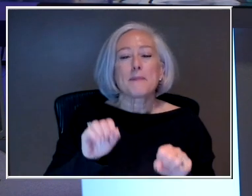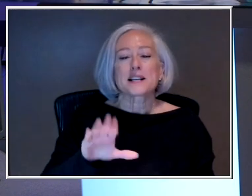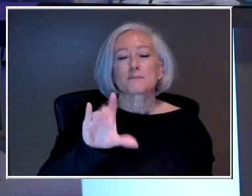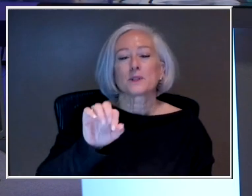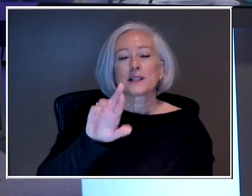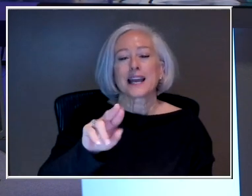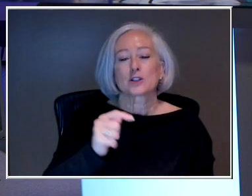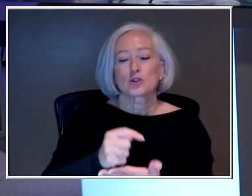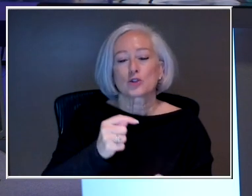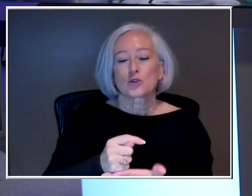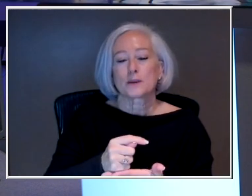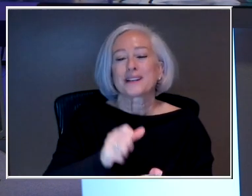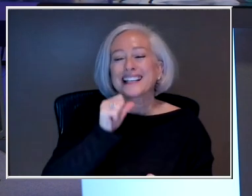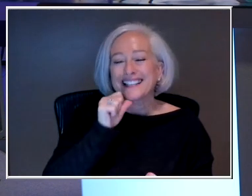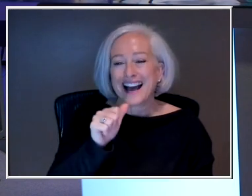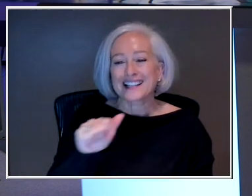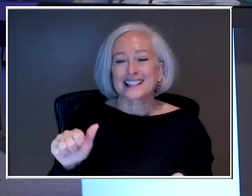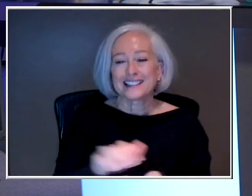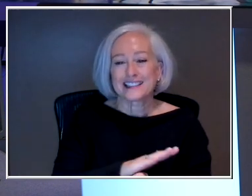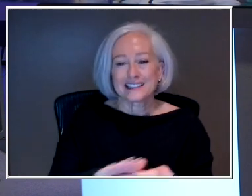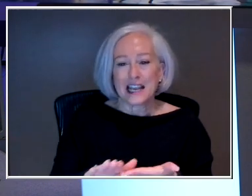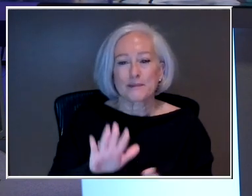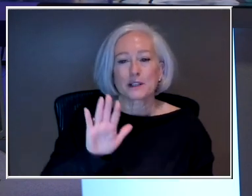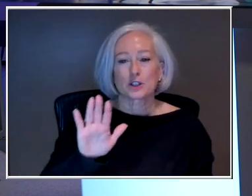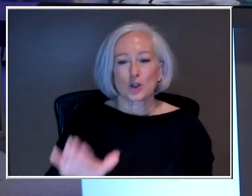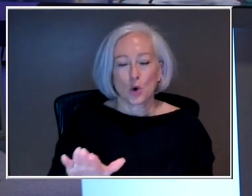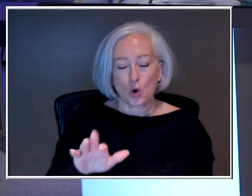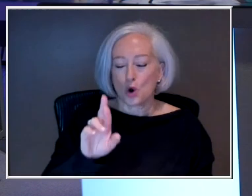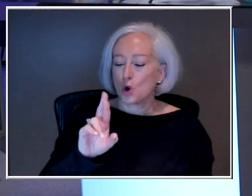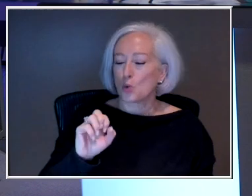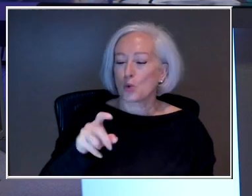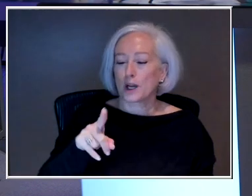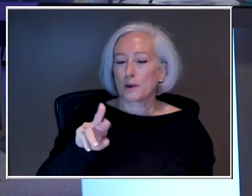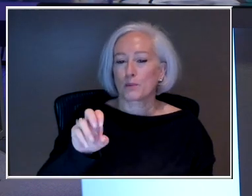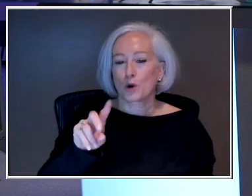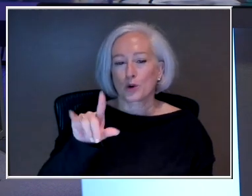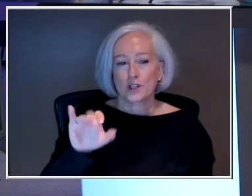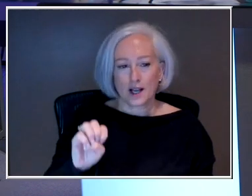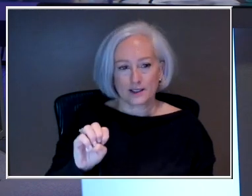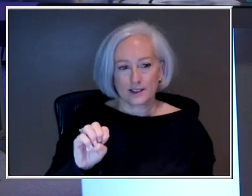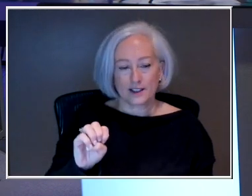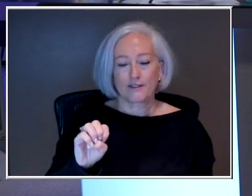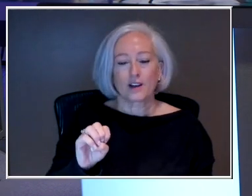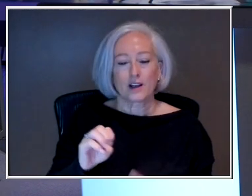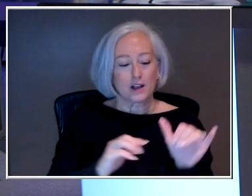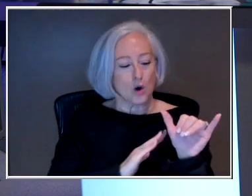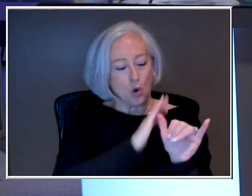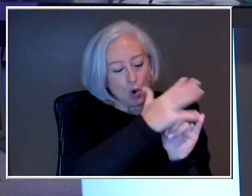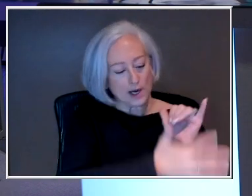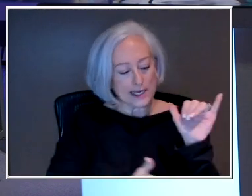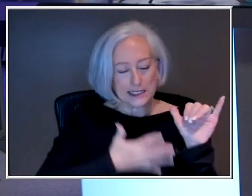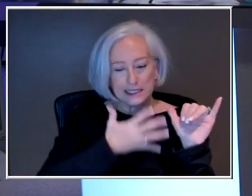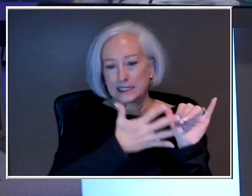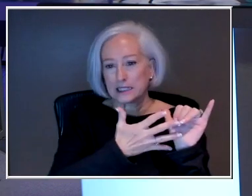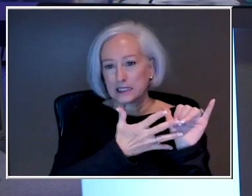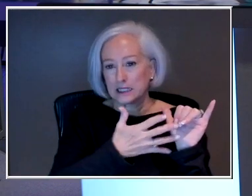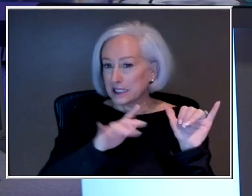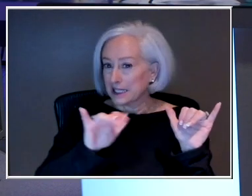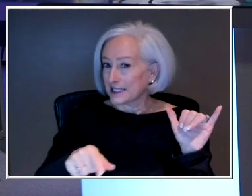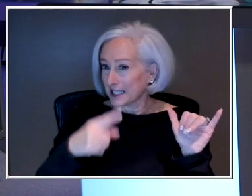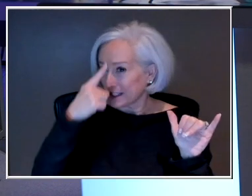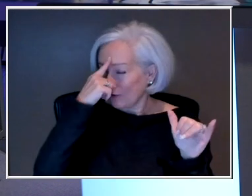have damaged Libby's reproductive organs or damaged the eggs? This is all just preventative in the event that it